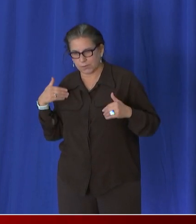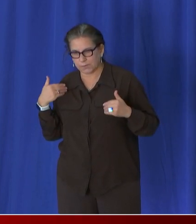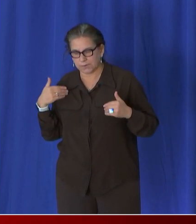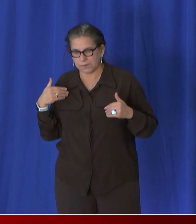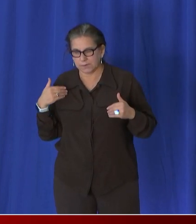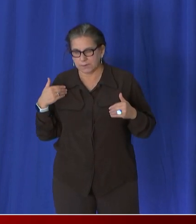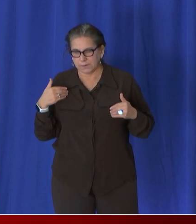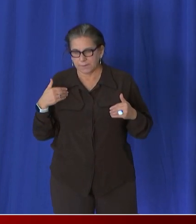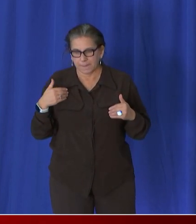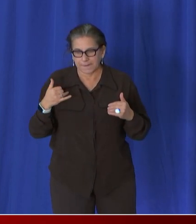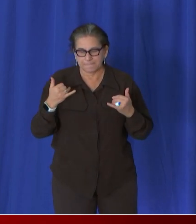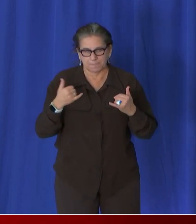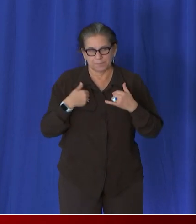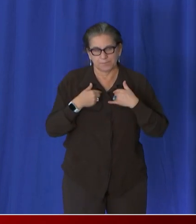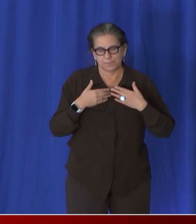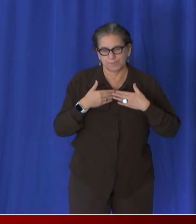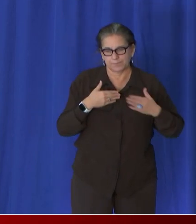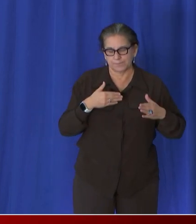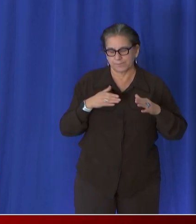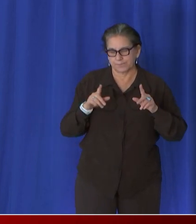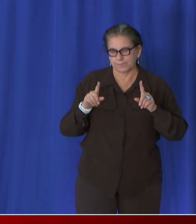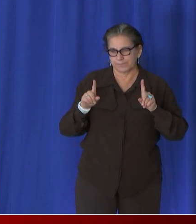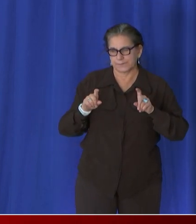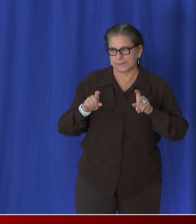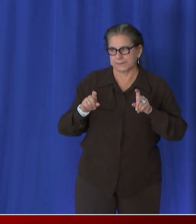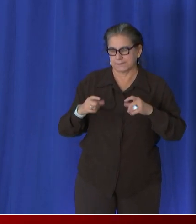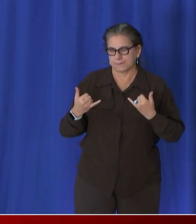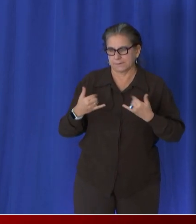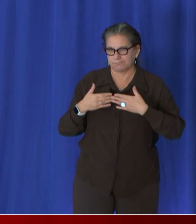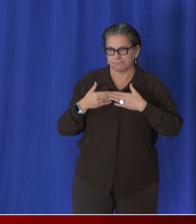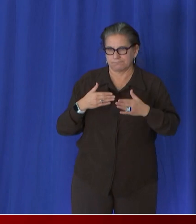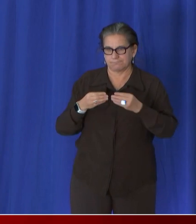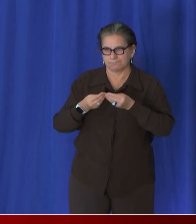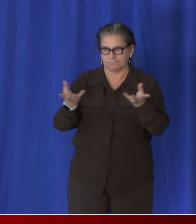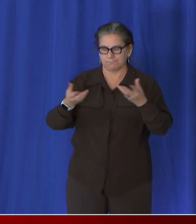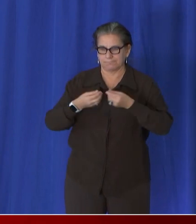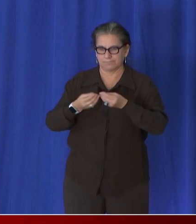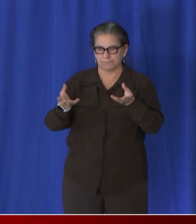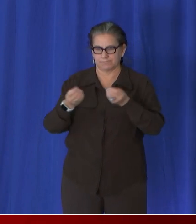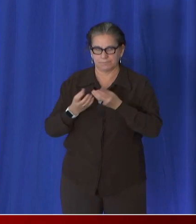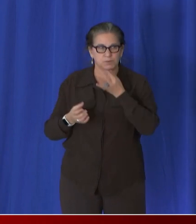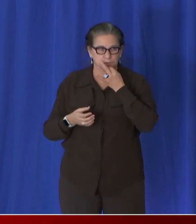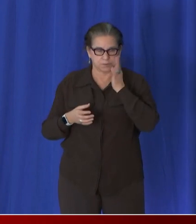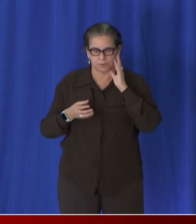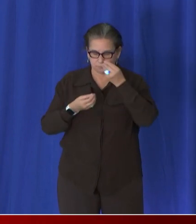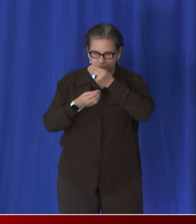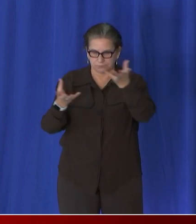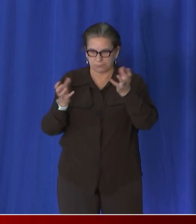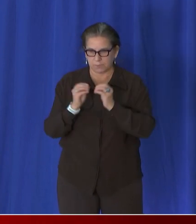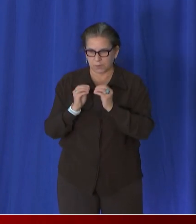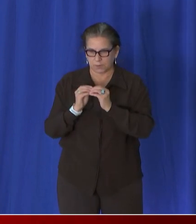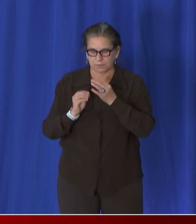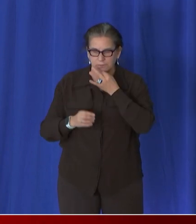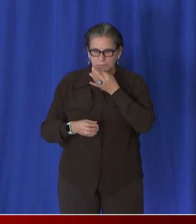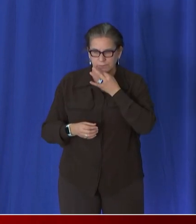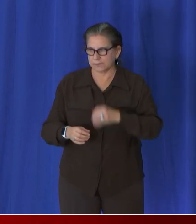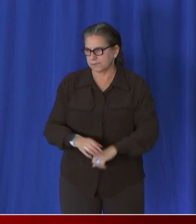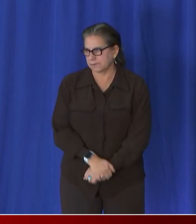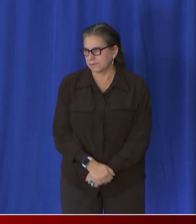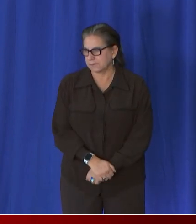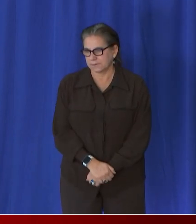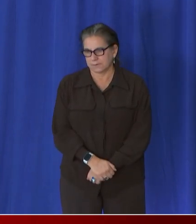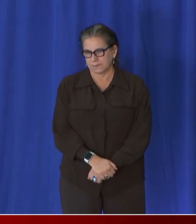that number to continue to grow. We do that data analysis once a week when we get the results from the lab. Thank